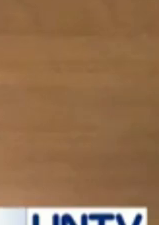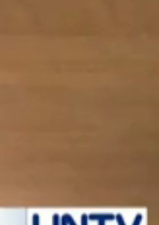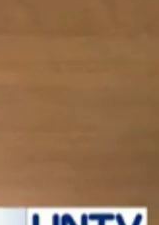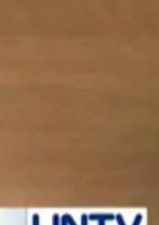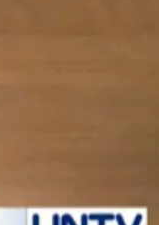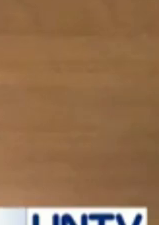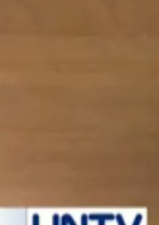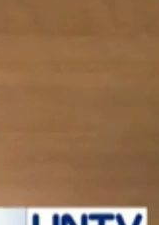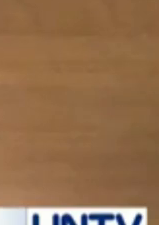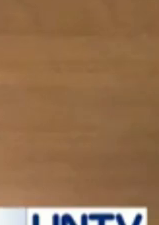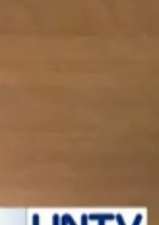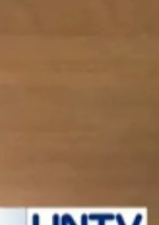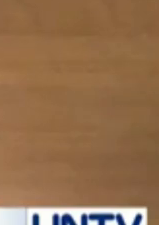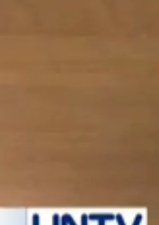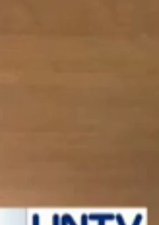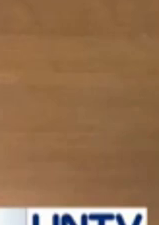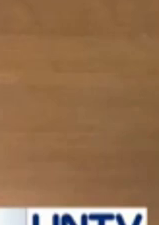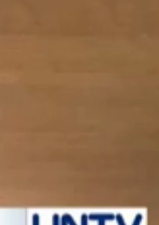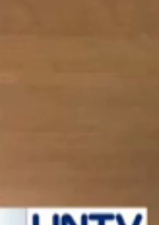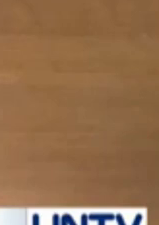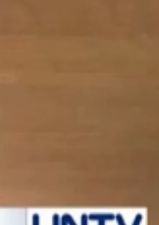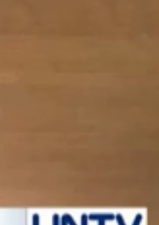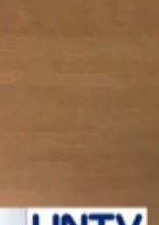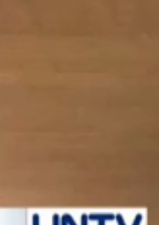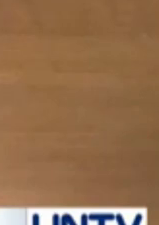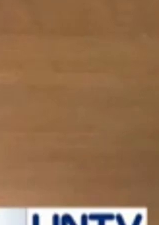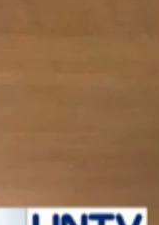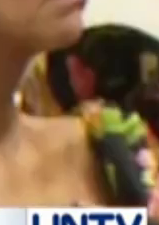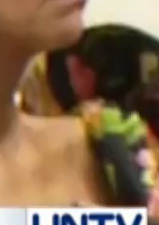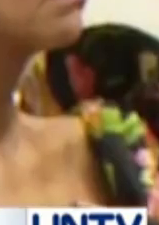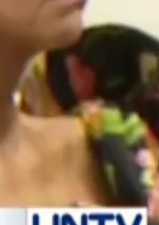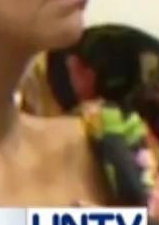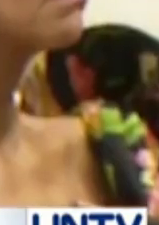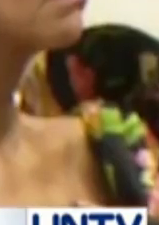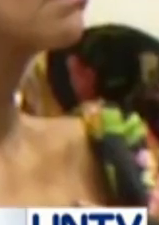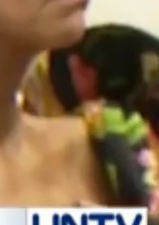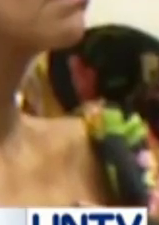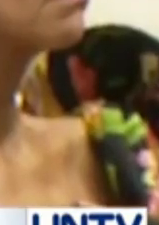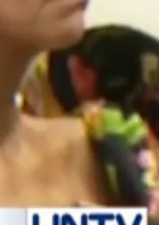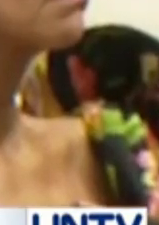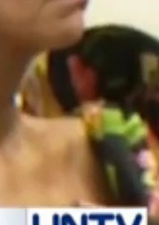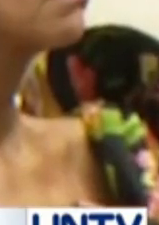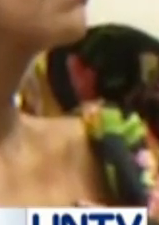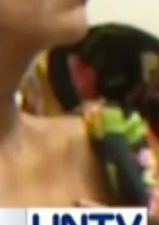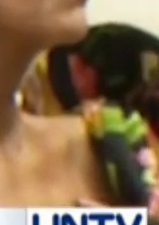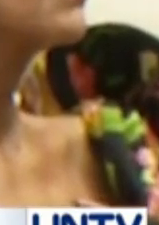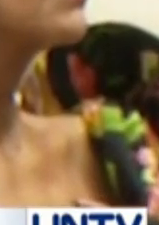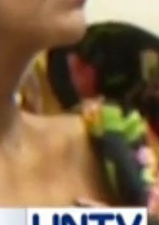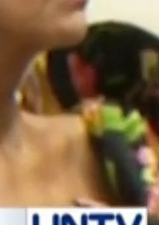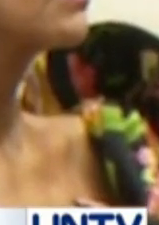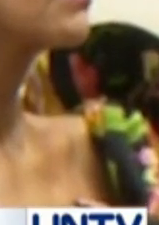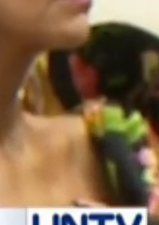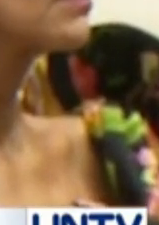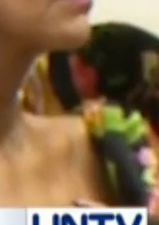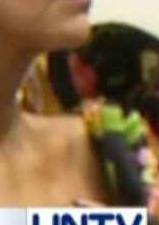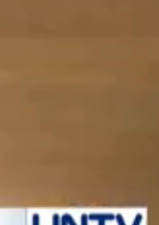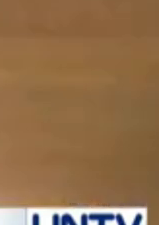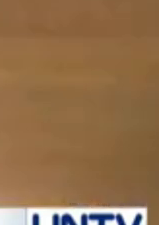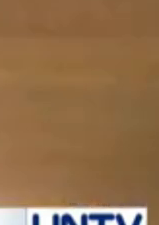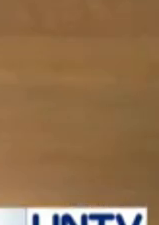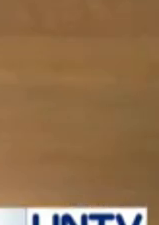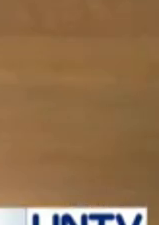of 47.9% and from the PCSO of 20%. We therefore seek, once